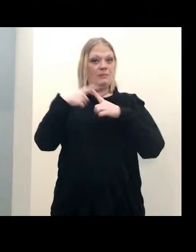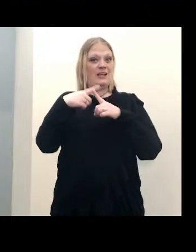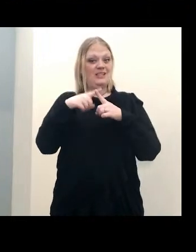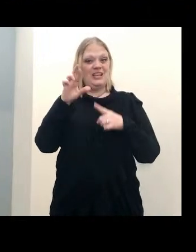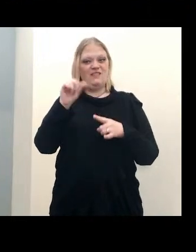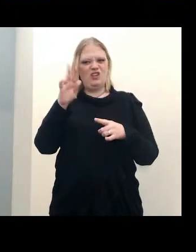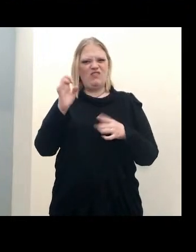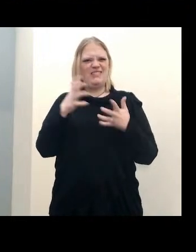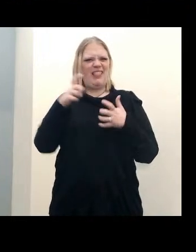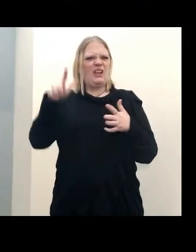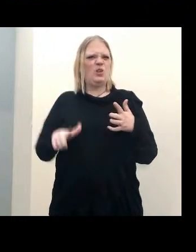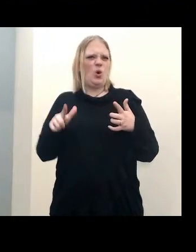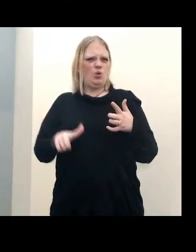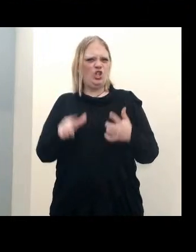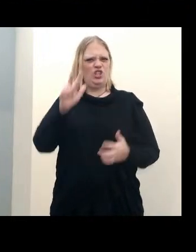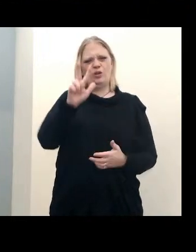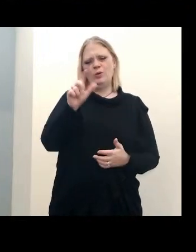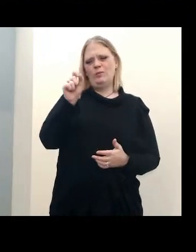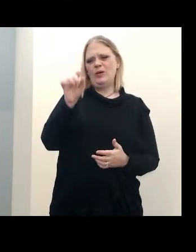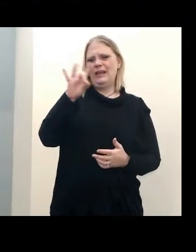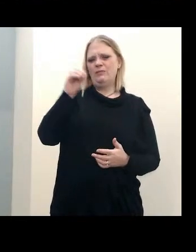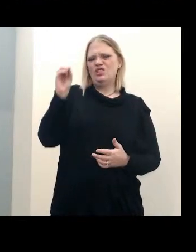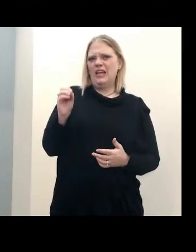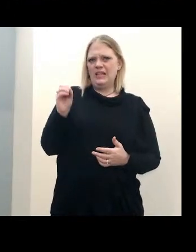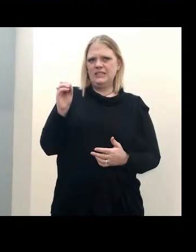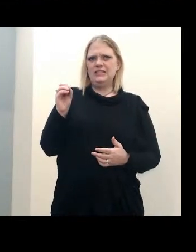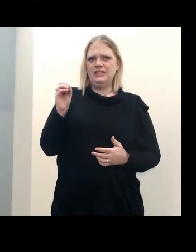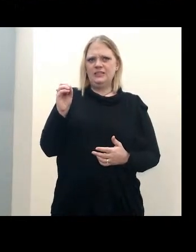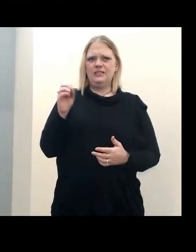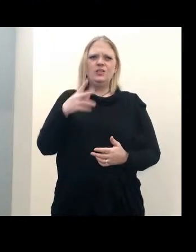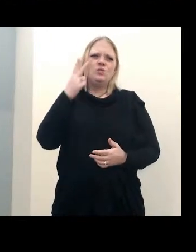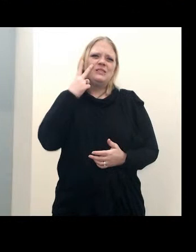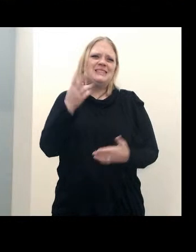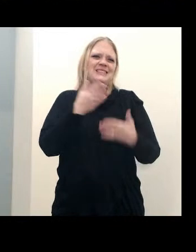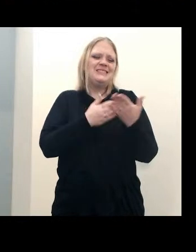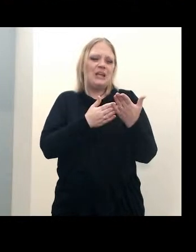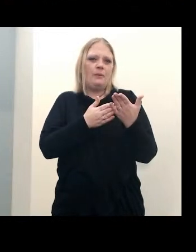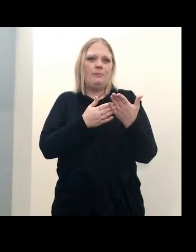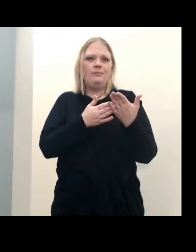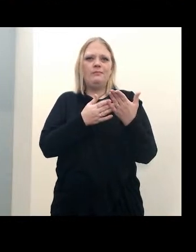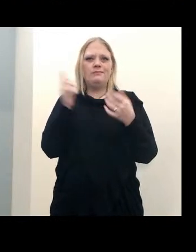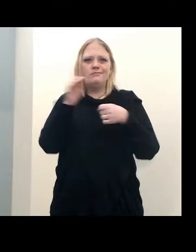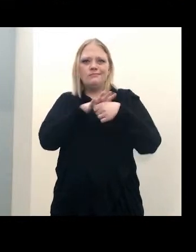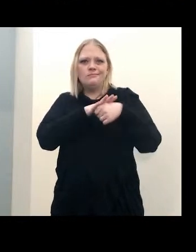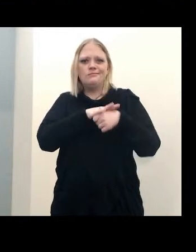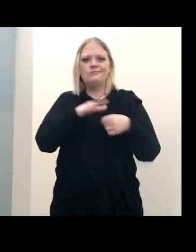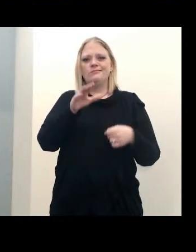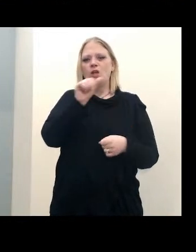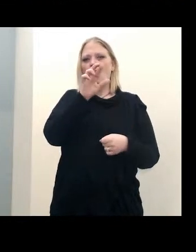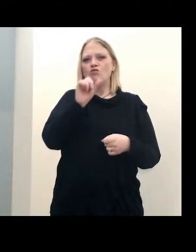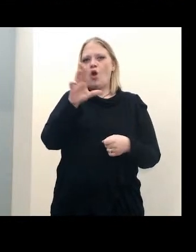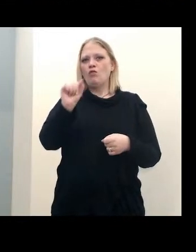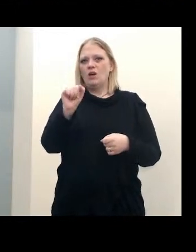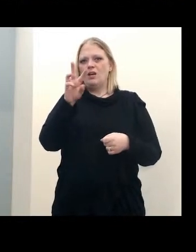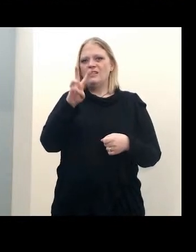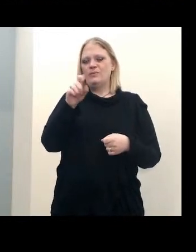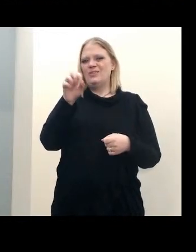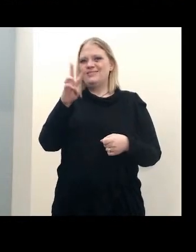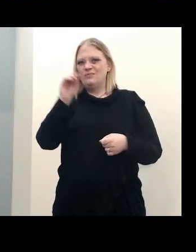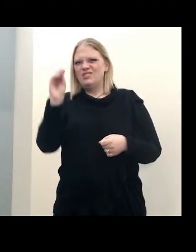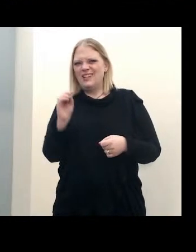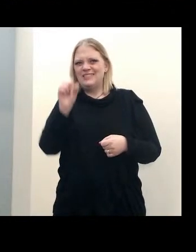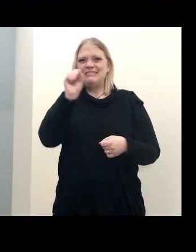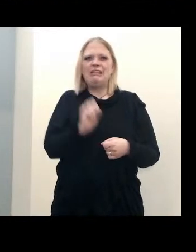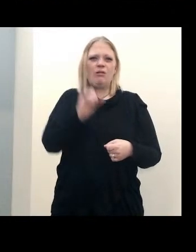rate was a lot lower at 3.8%. You will see there are some areas on here. Town of Aurora was 6.6%.